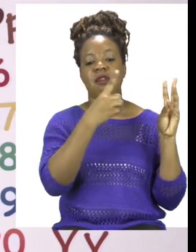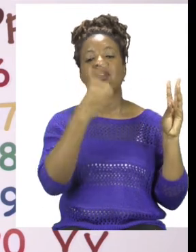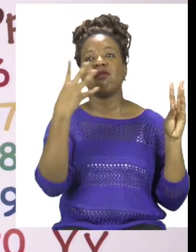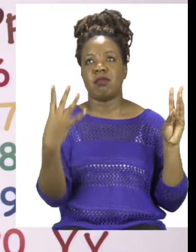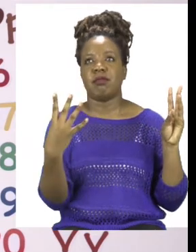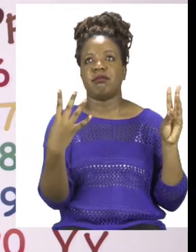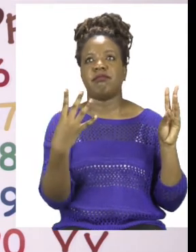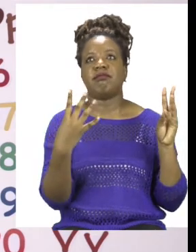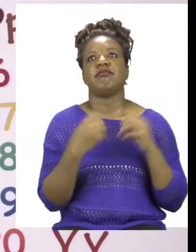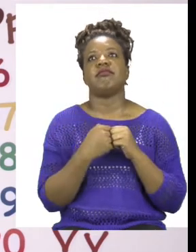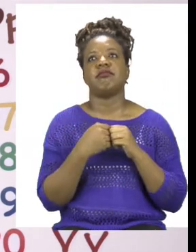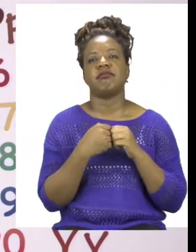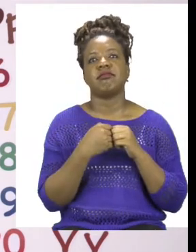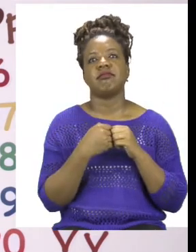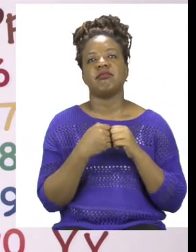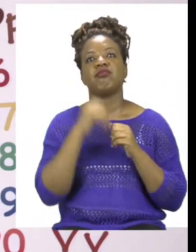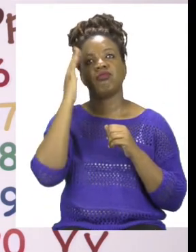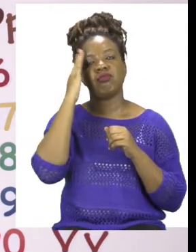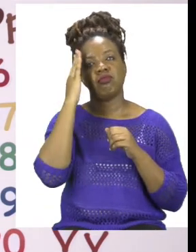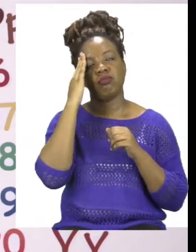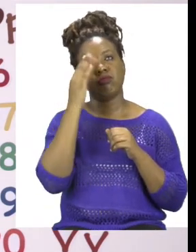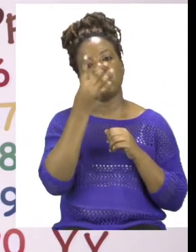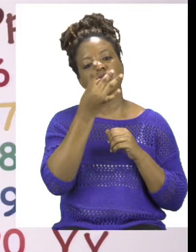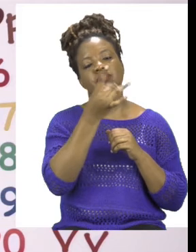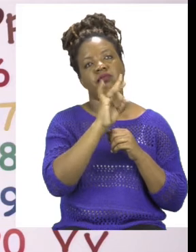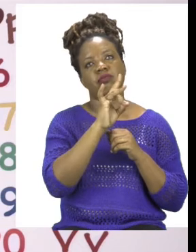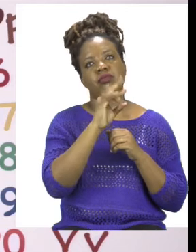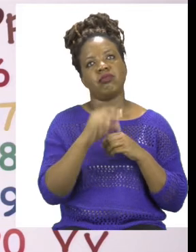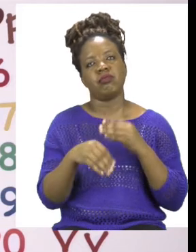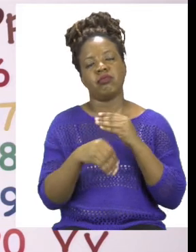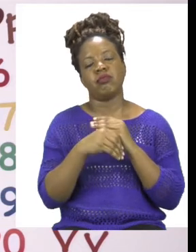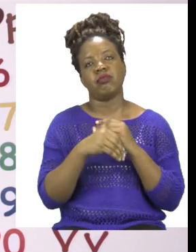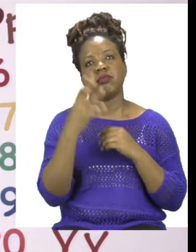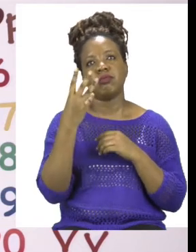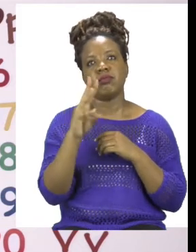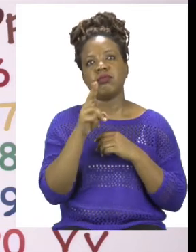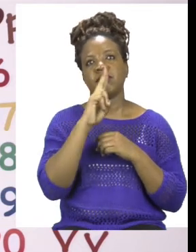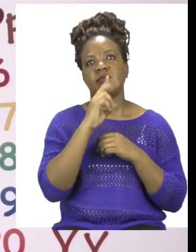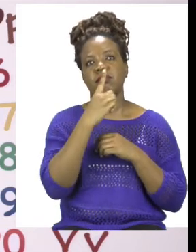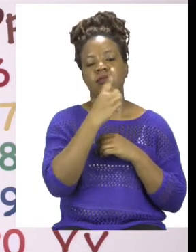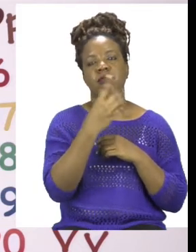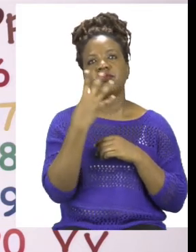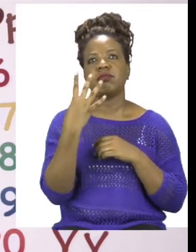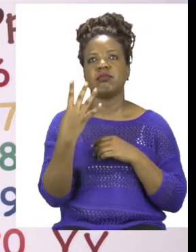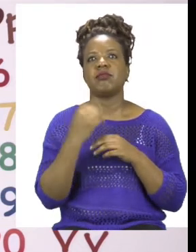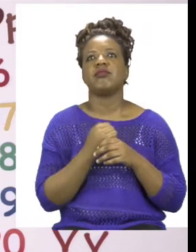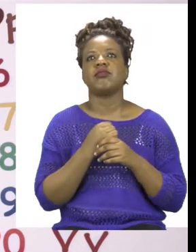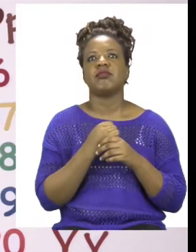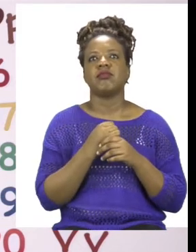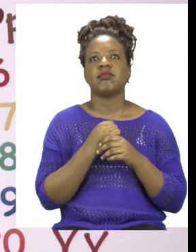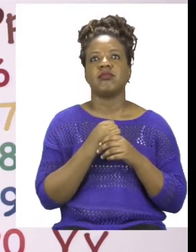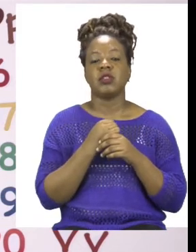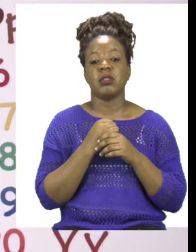14. So we now know that 8 plus 6 equals 14. So we put our answer in the